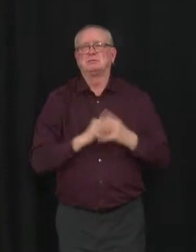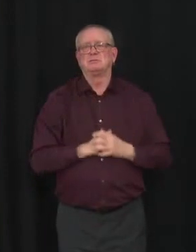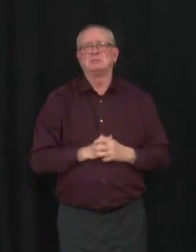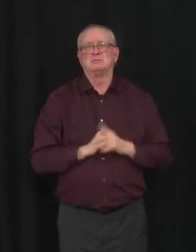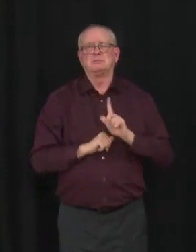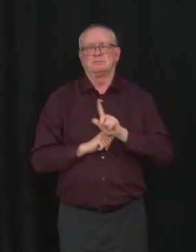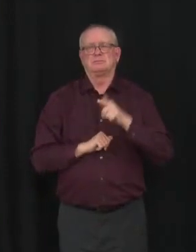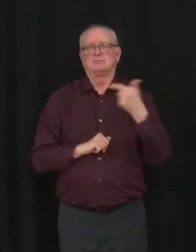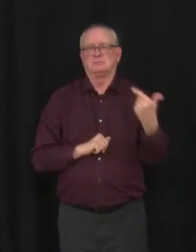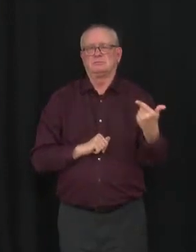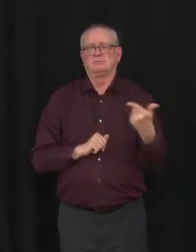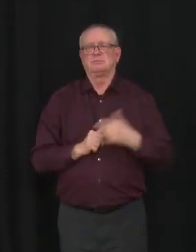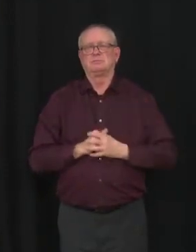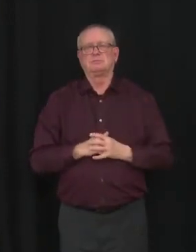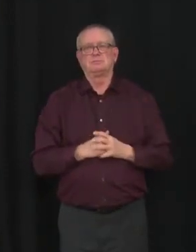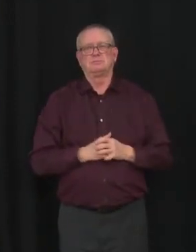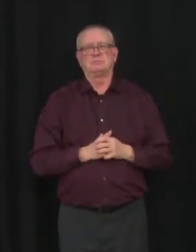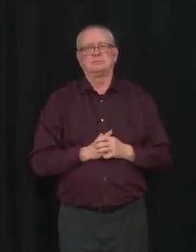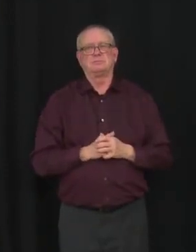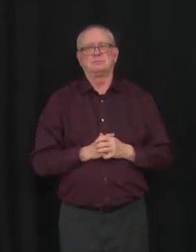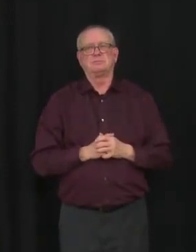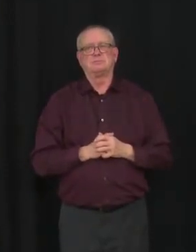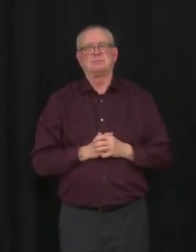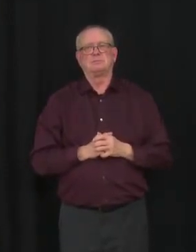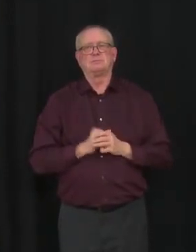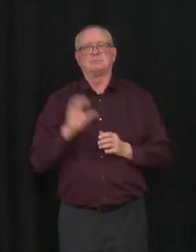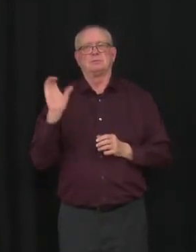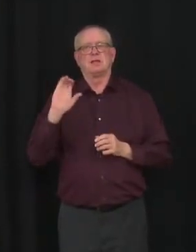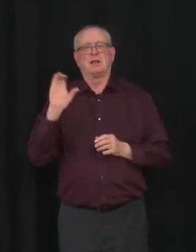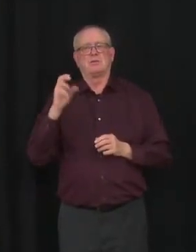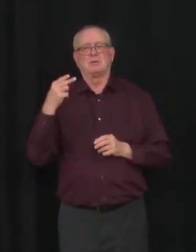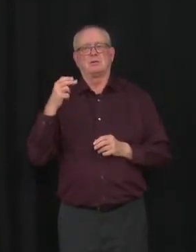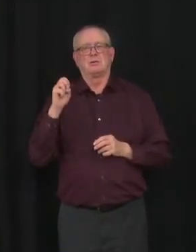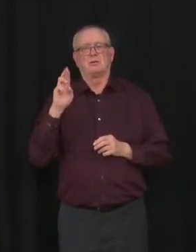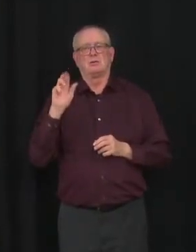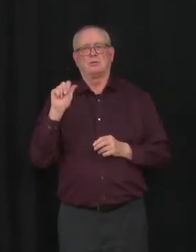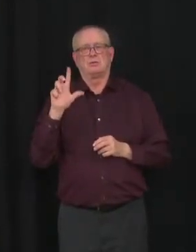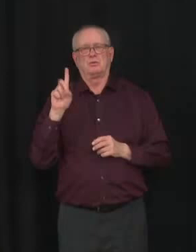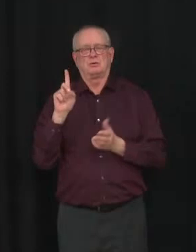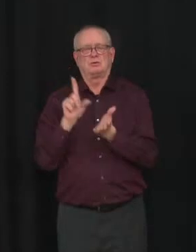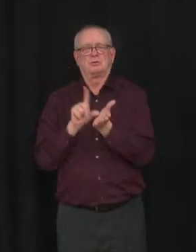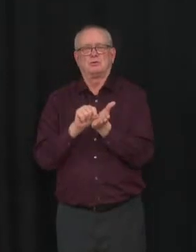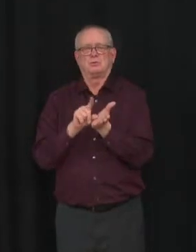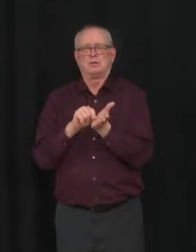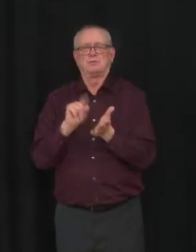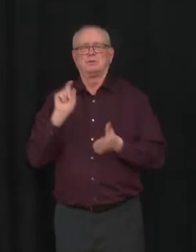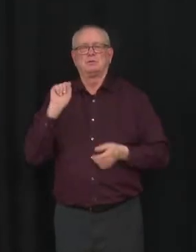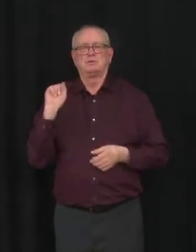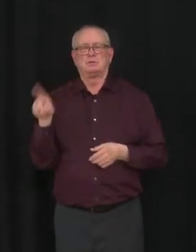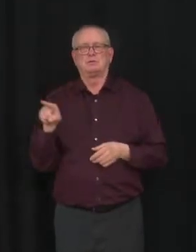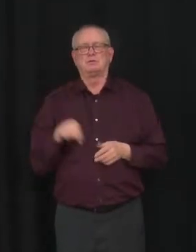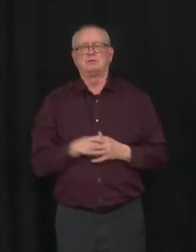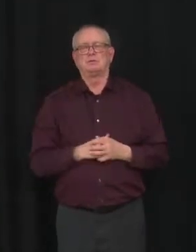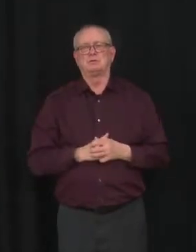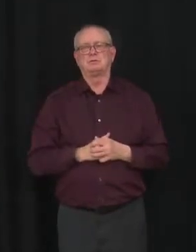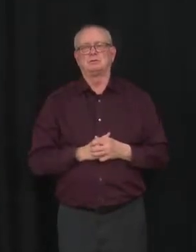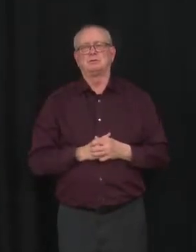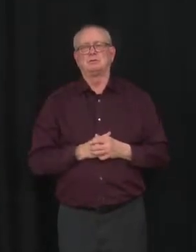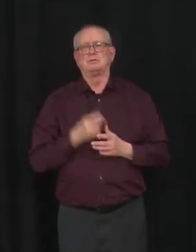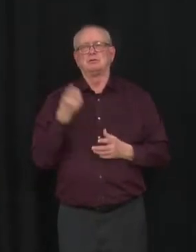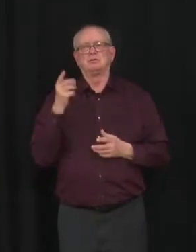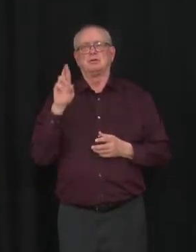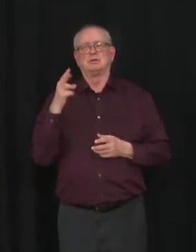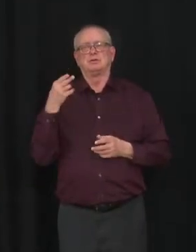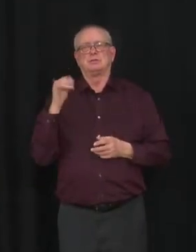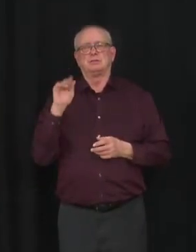Chris Varco, Calgary Herald. Hi, Dr. Hinshaw. Thousands of Albertans are going to be heading